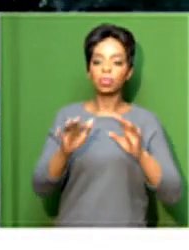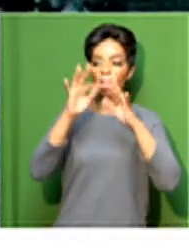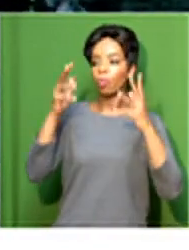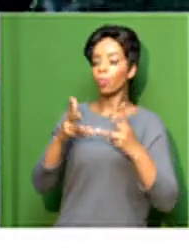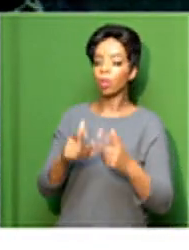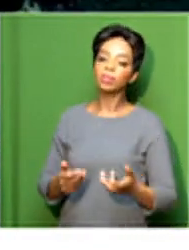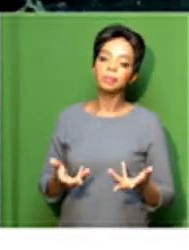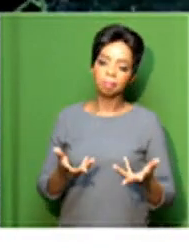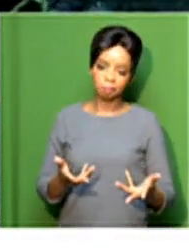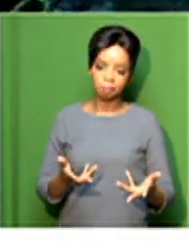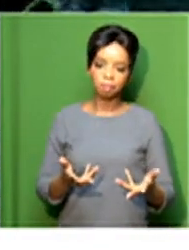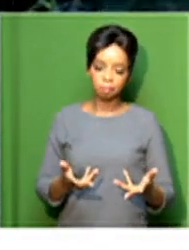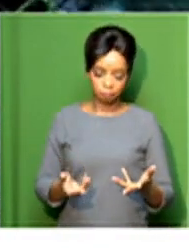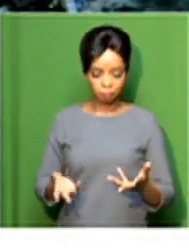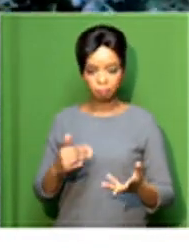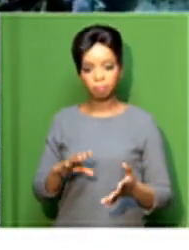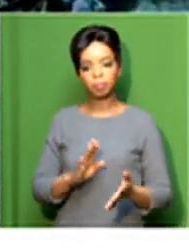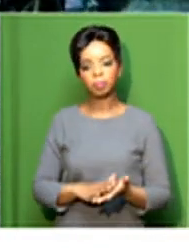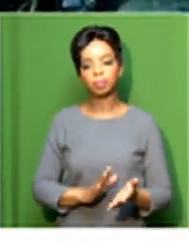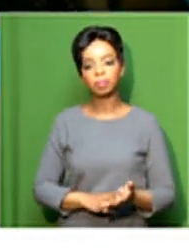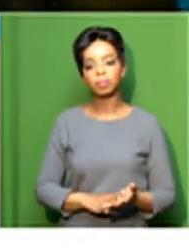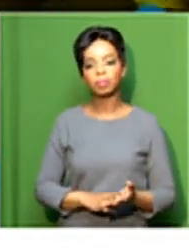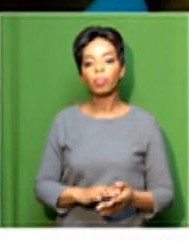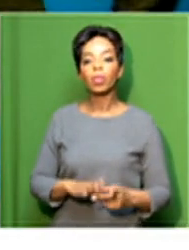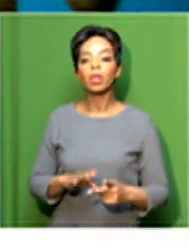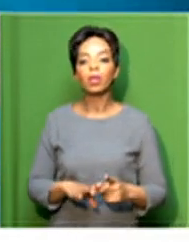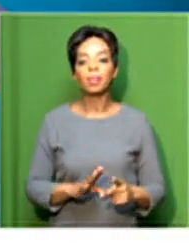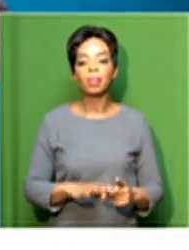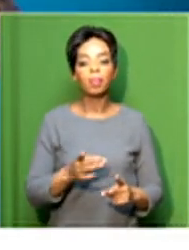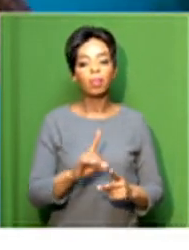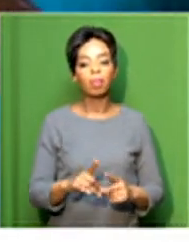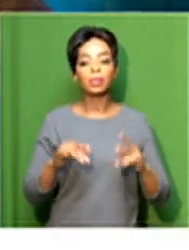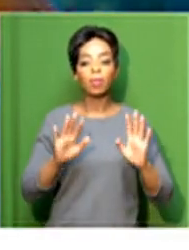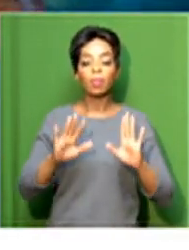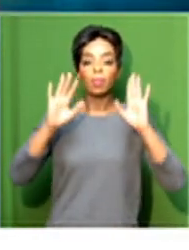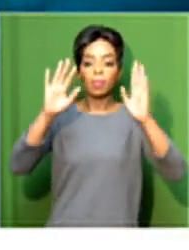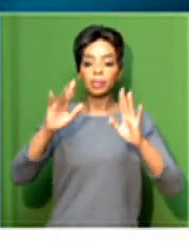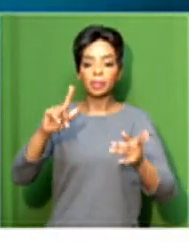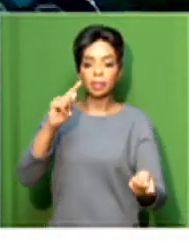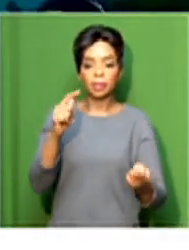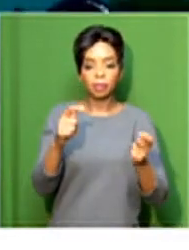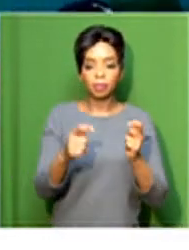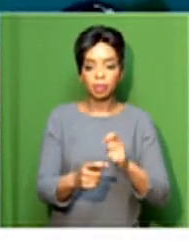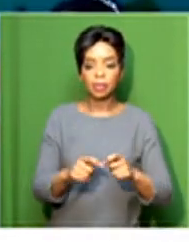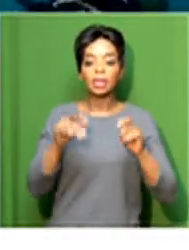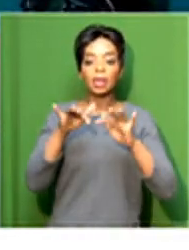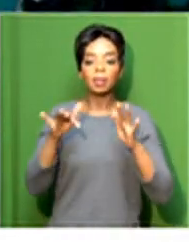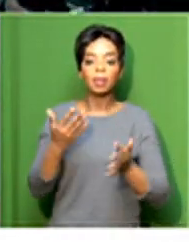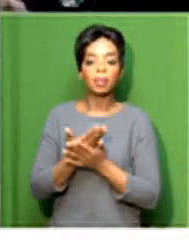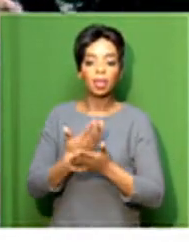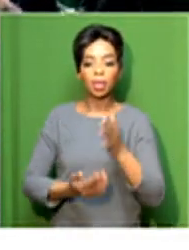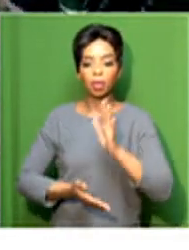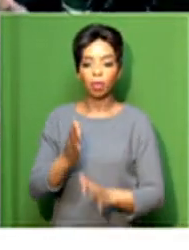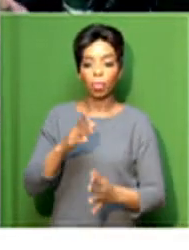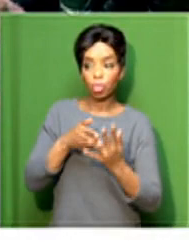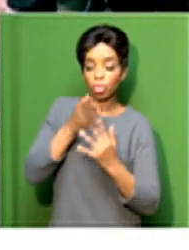the incredible wonder and transformation that a human being can go through when they